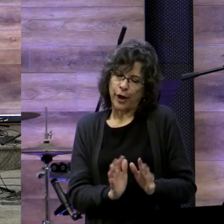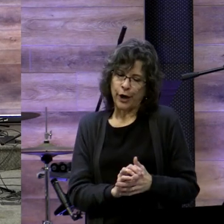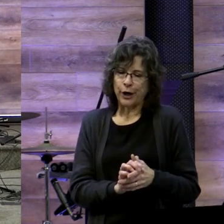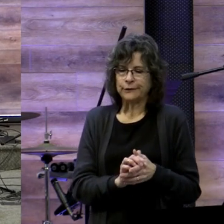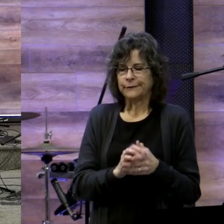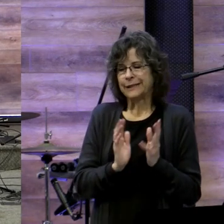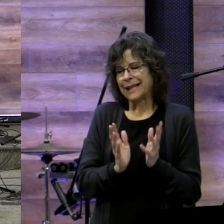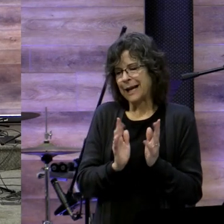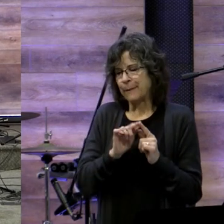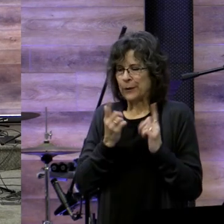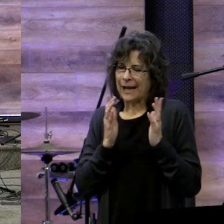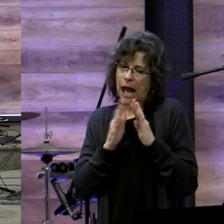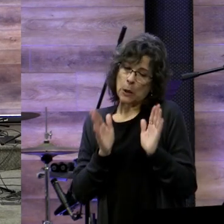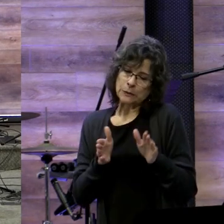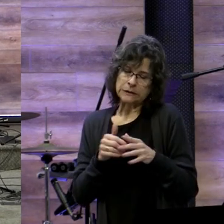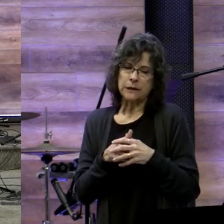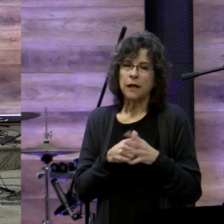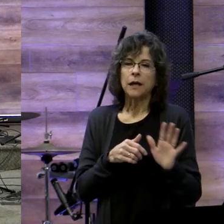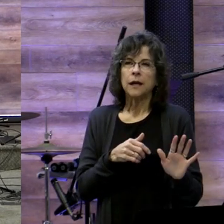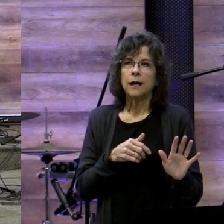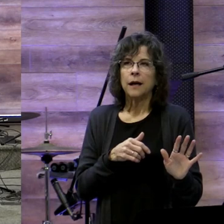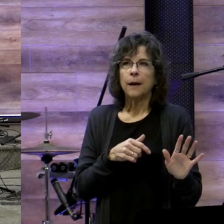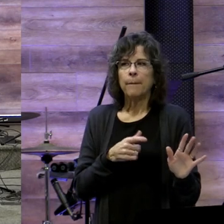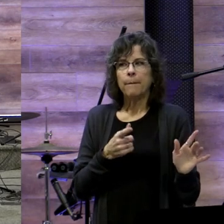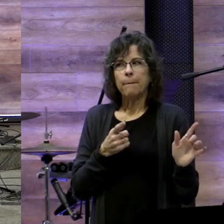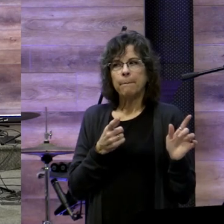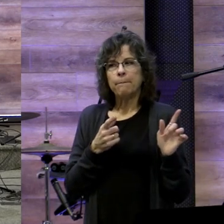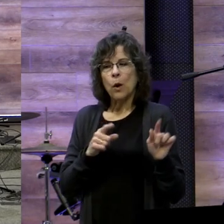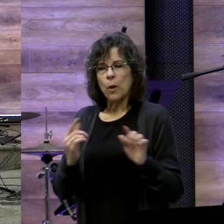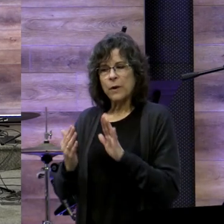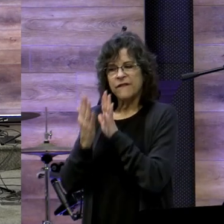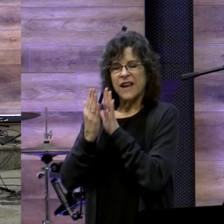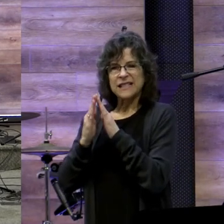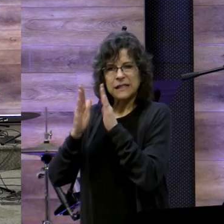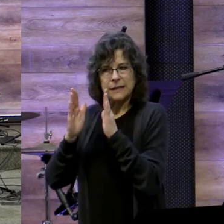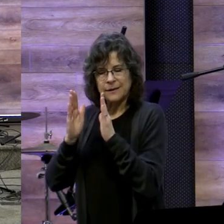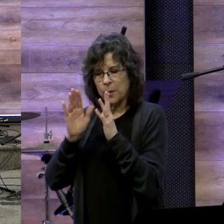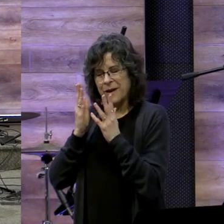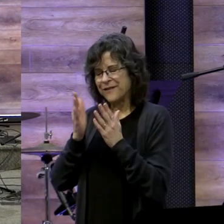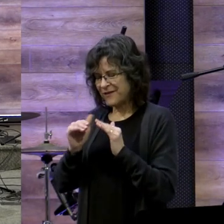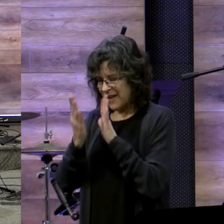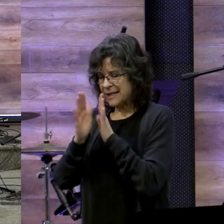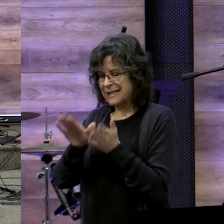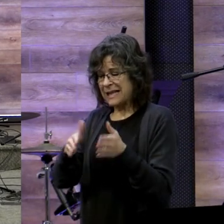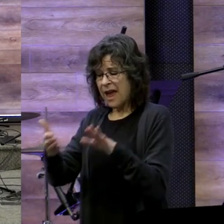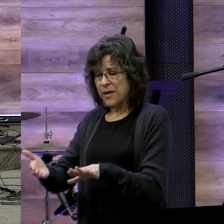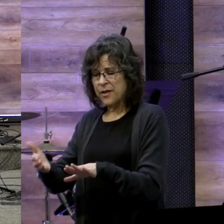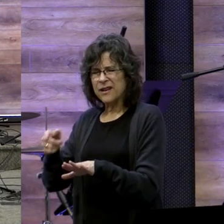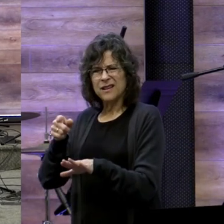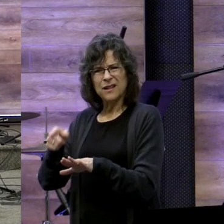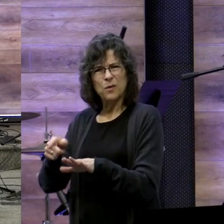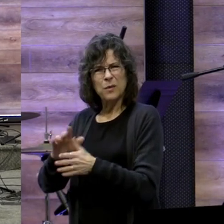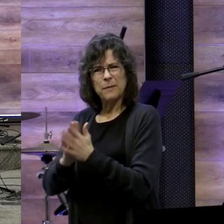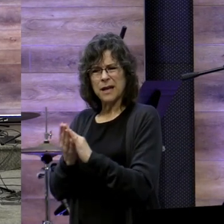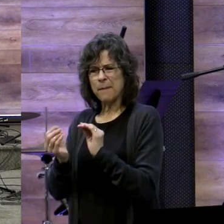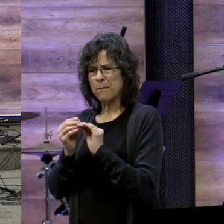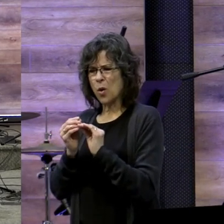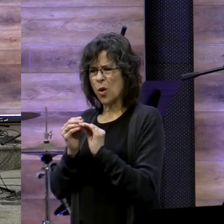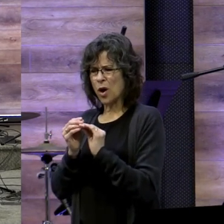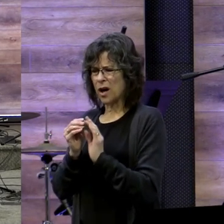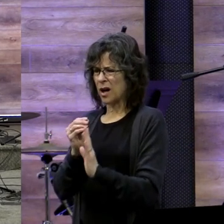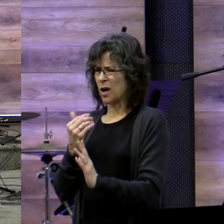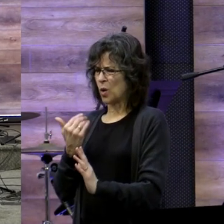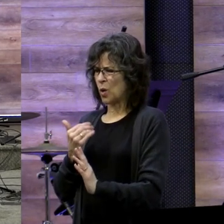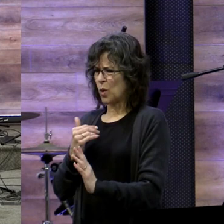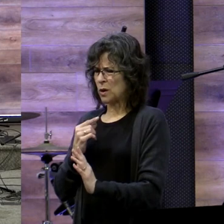But death has a way of taking away the trivial, and for a few moments of complete sobriety causes us to ponder the big questions of